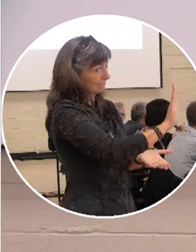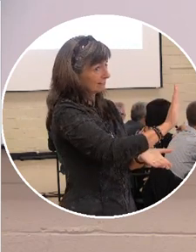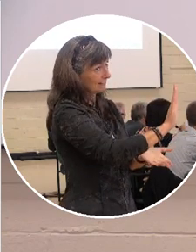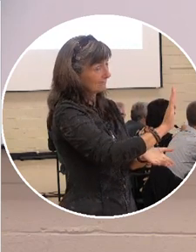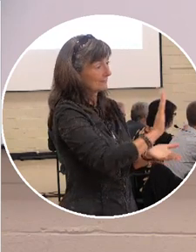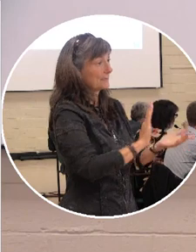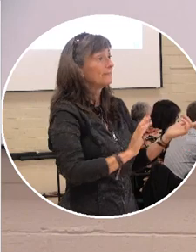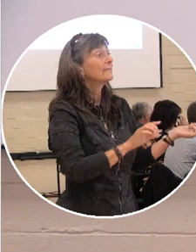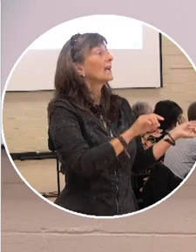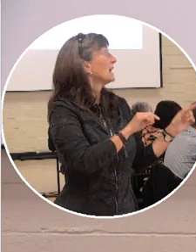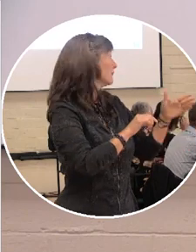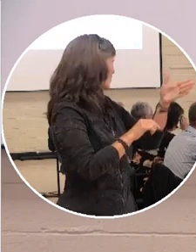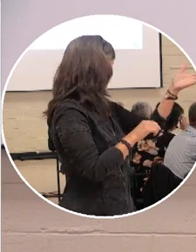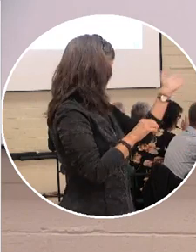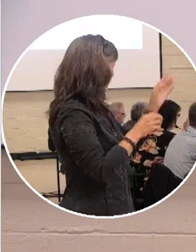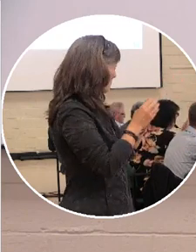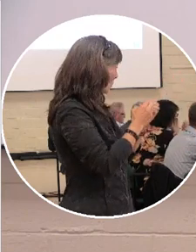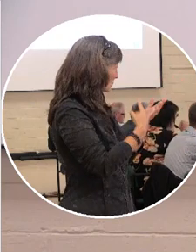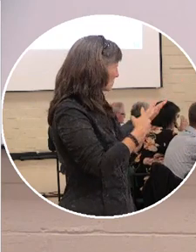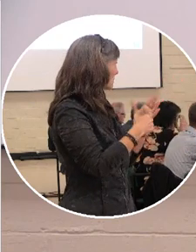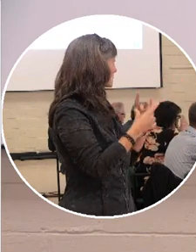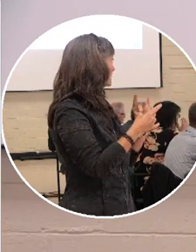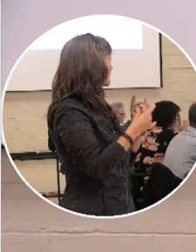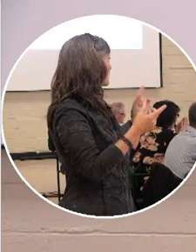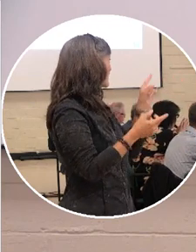on this side of the table? Trustee Burden.